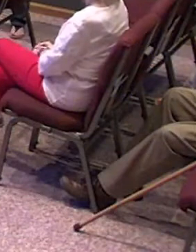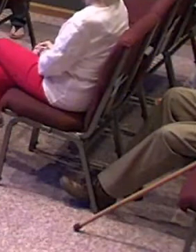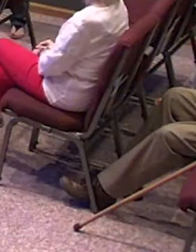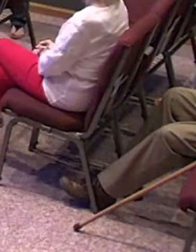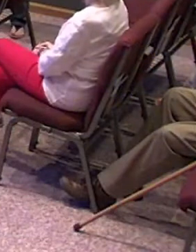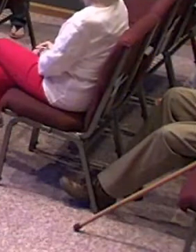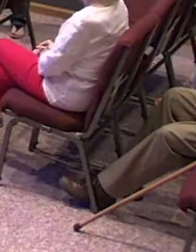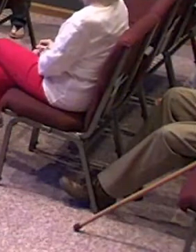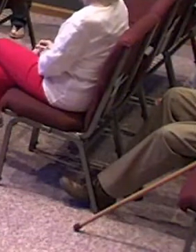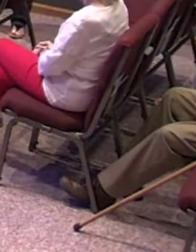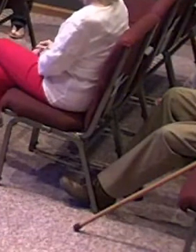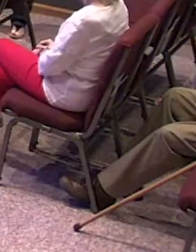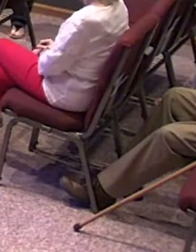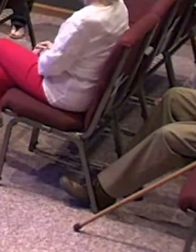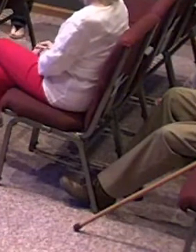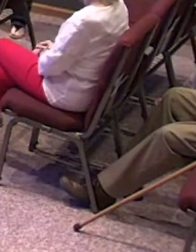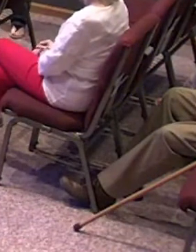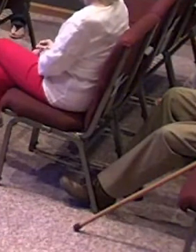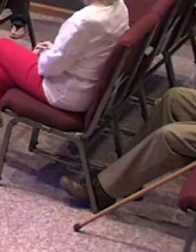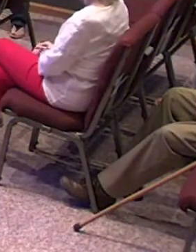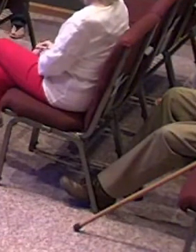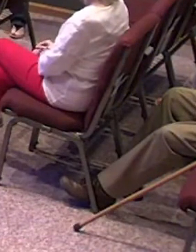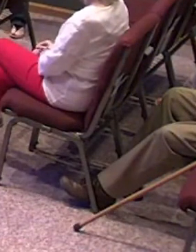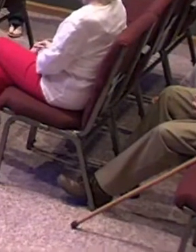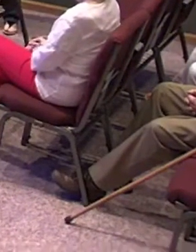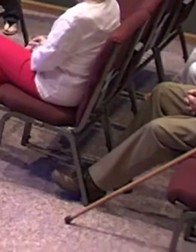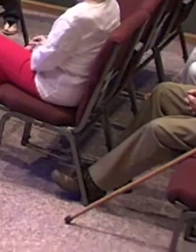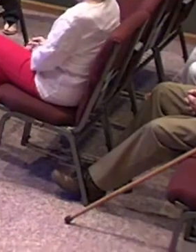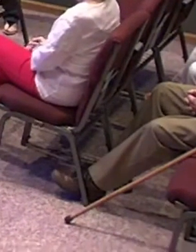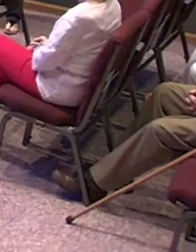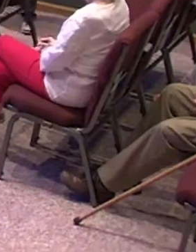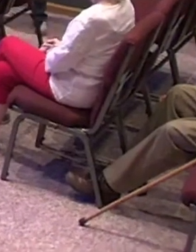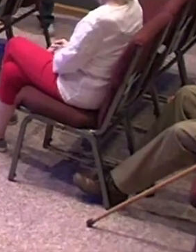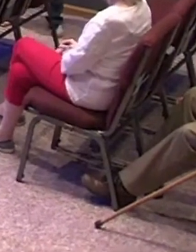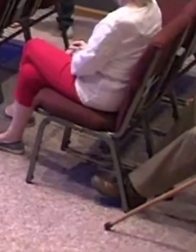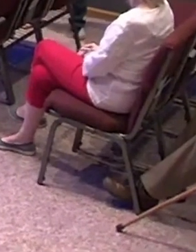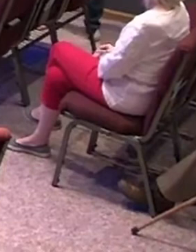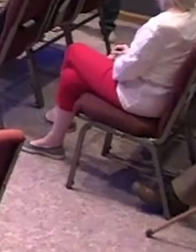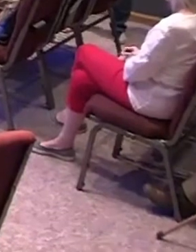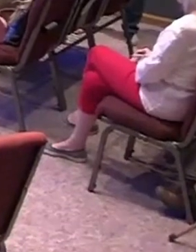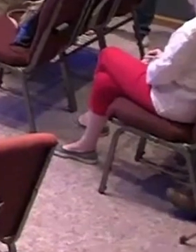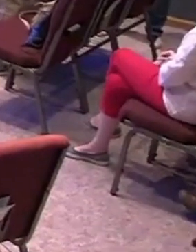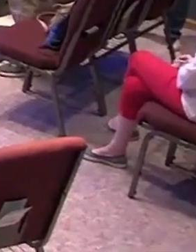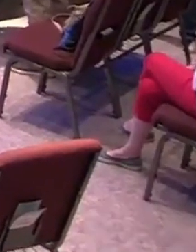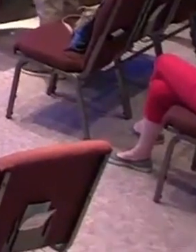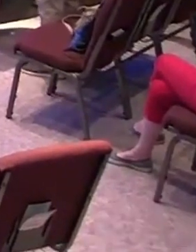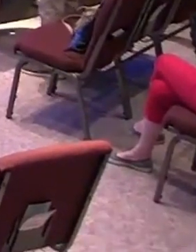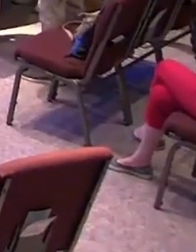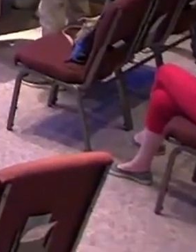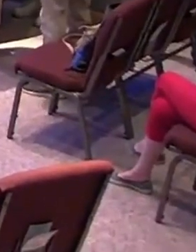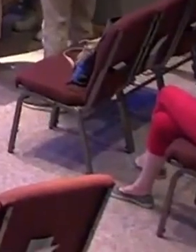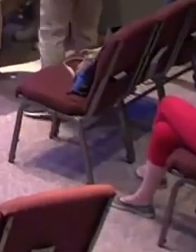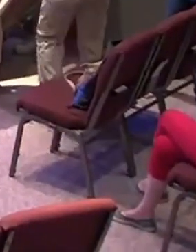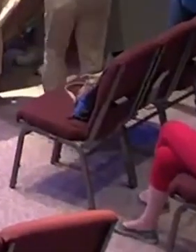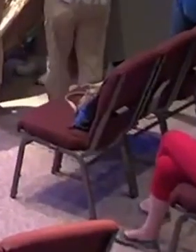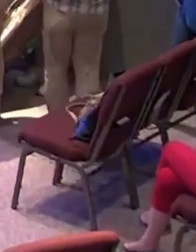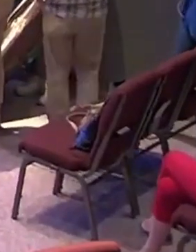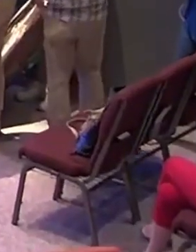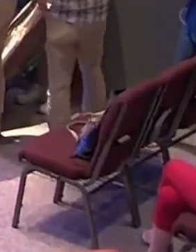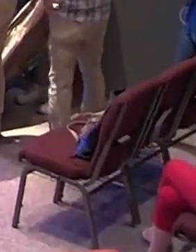One more. Is it worth it just for one more? Is it? Because you have to have an